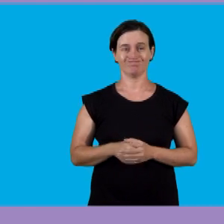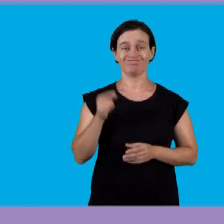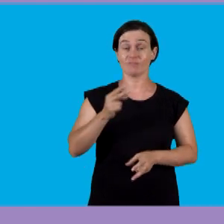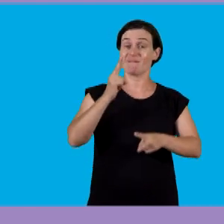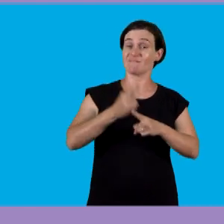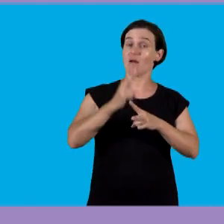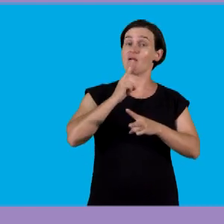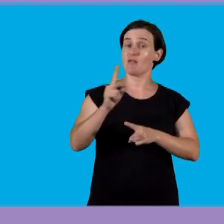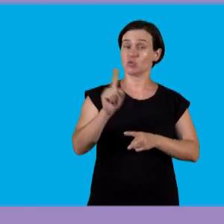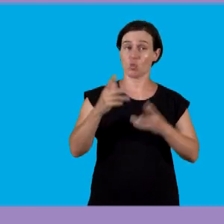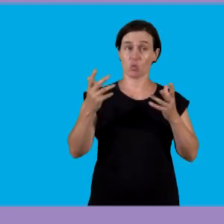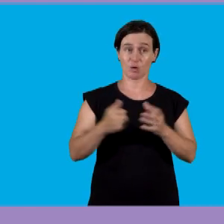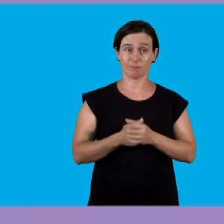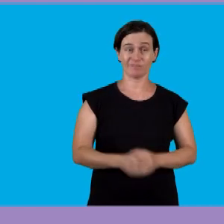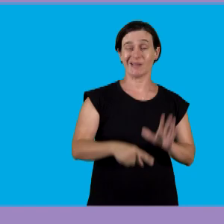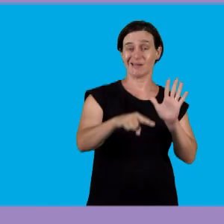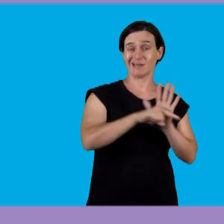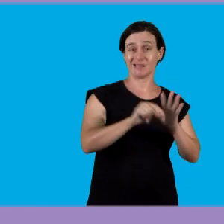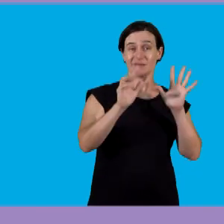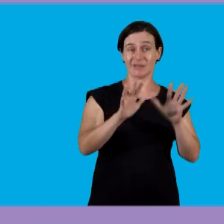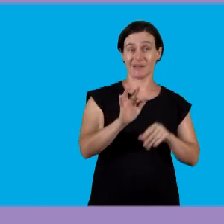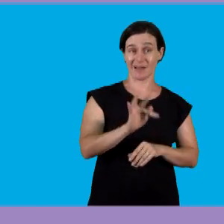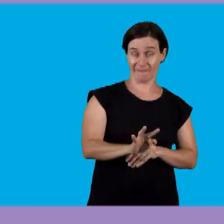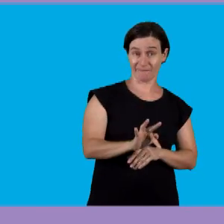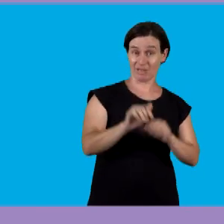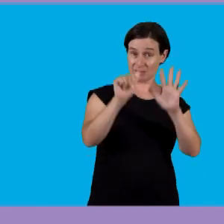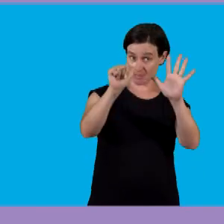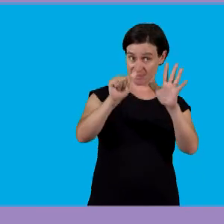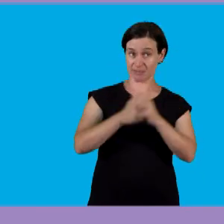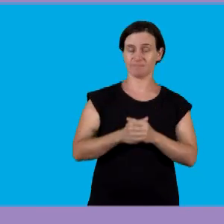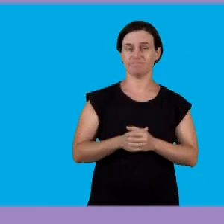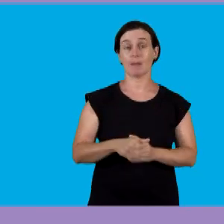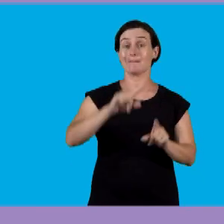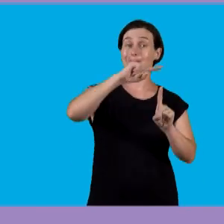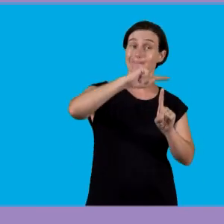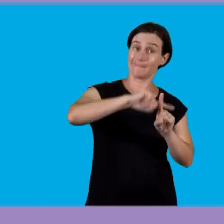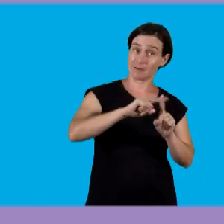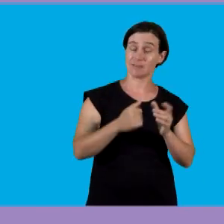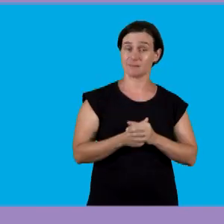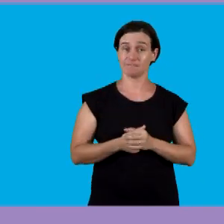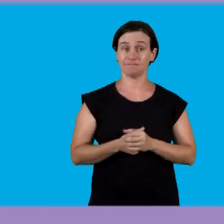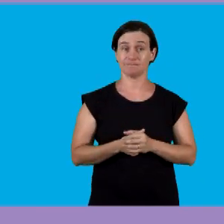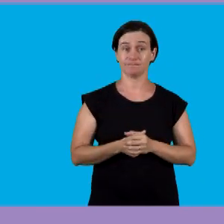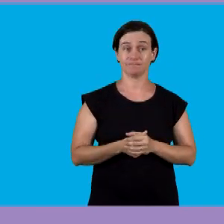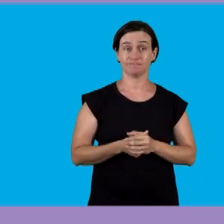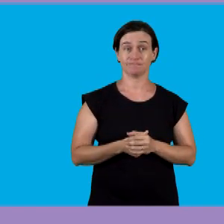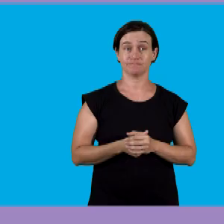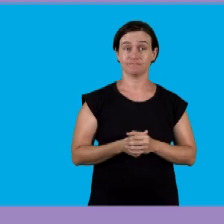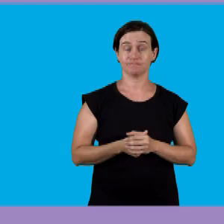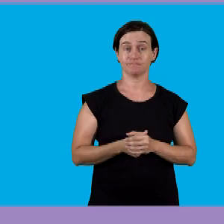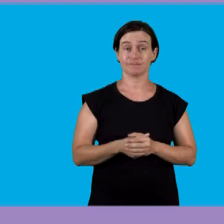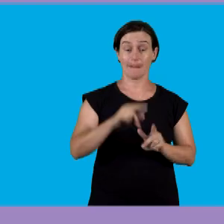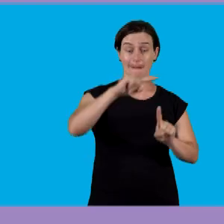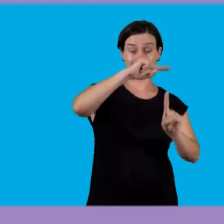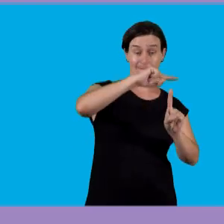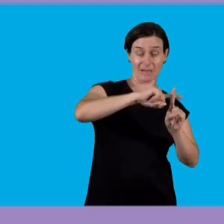So our final answer is going to be negative 10f exponent 6. And we are adding a